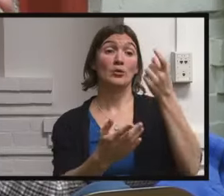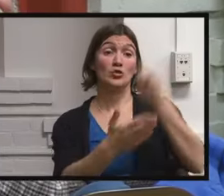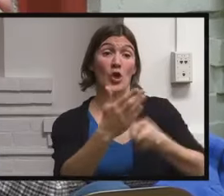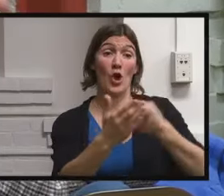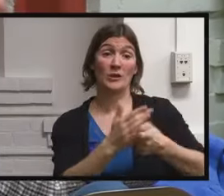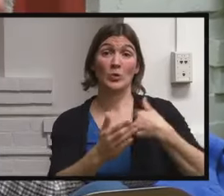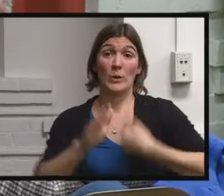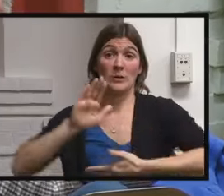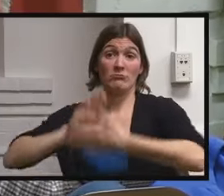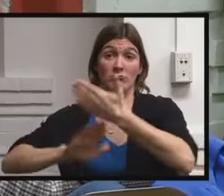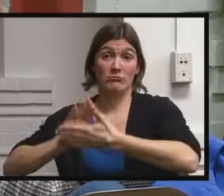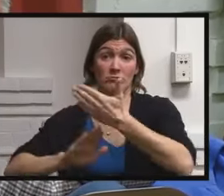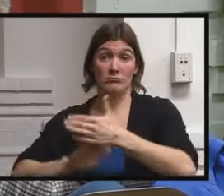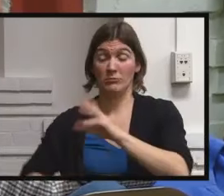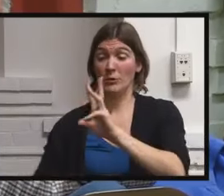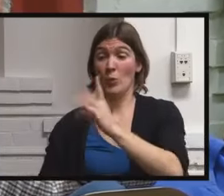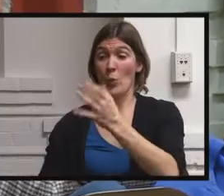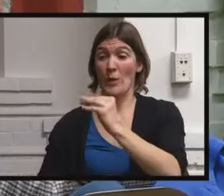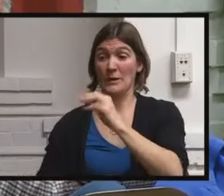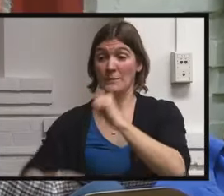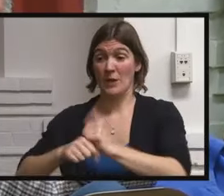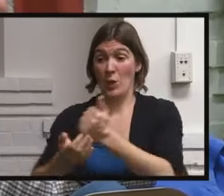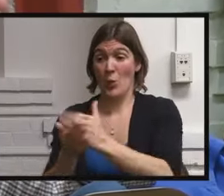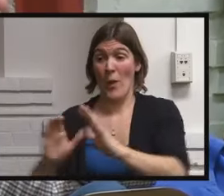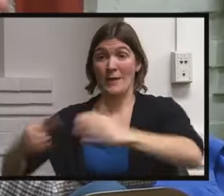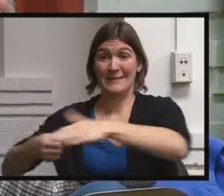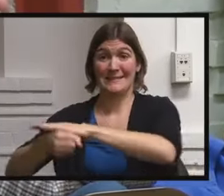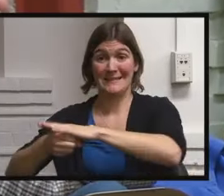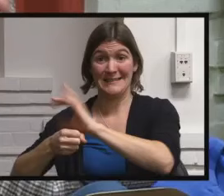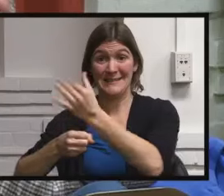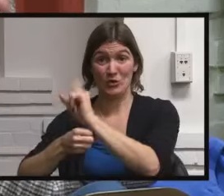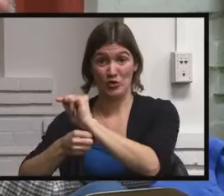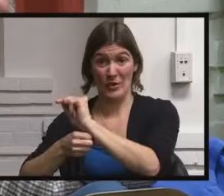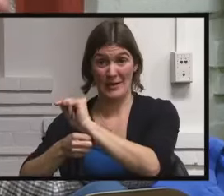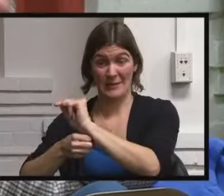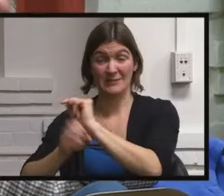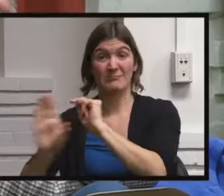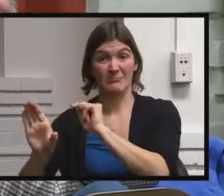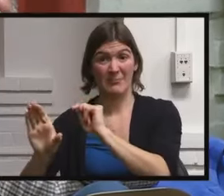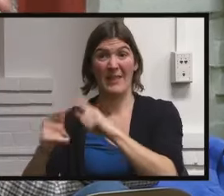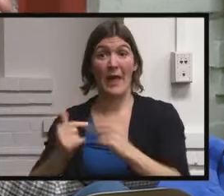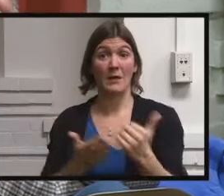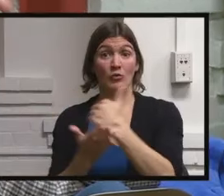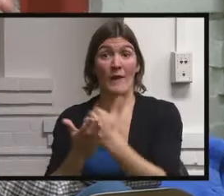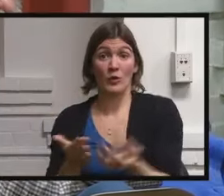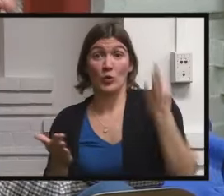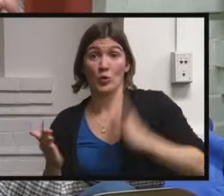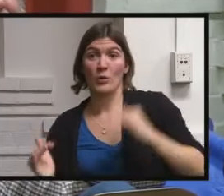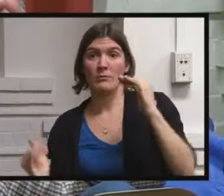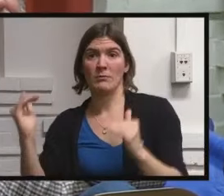district and the amount of money that the district has as revenue from all